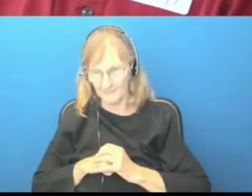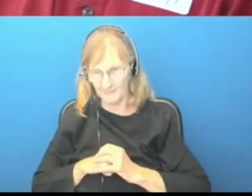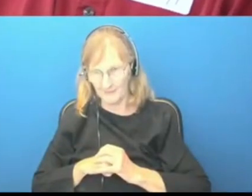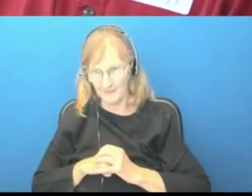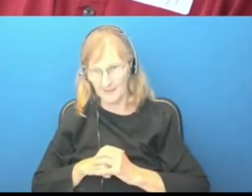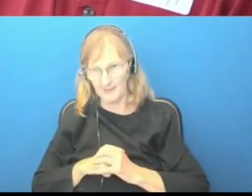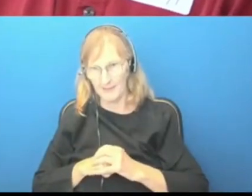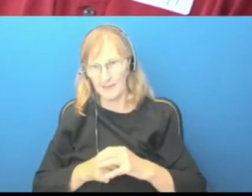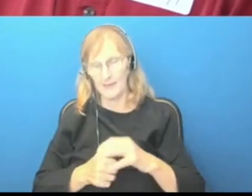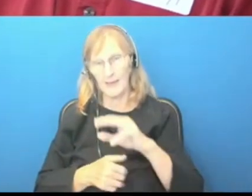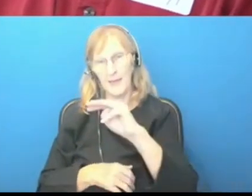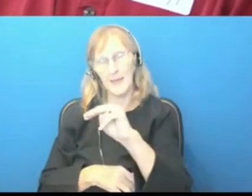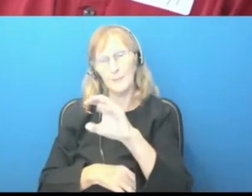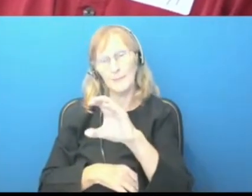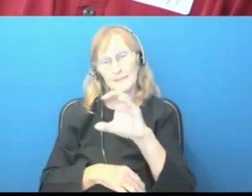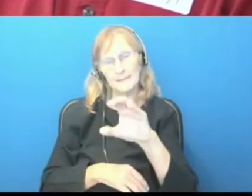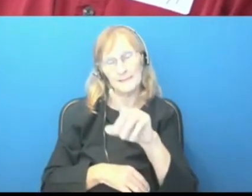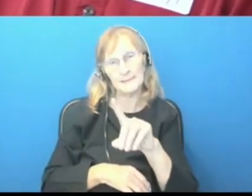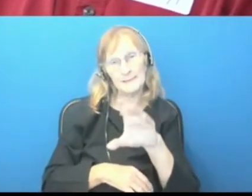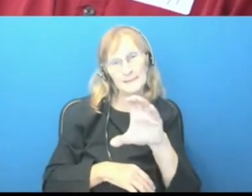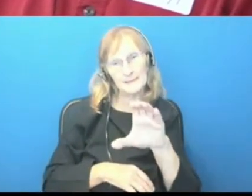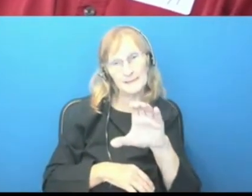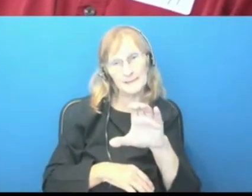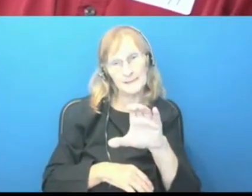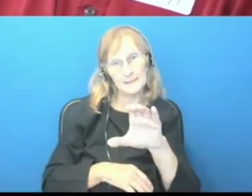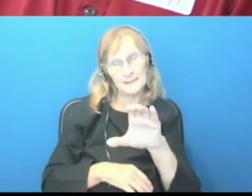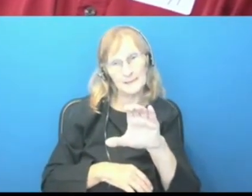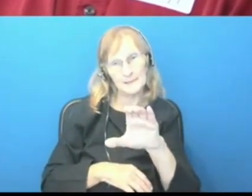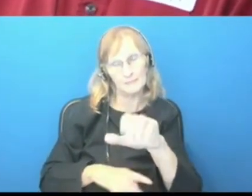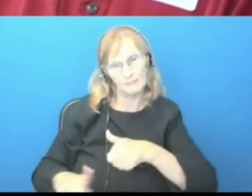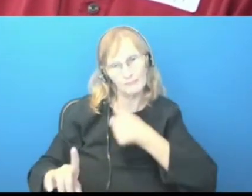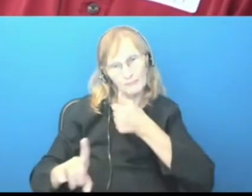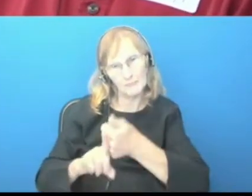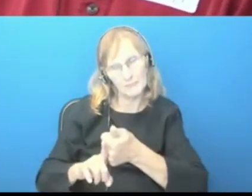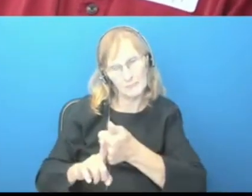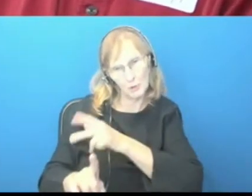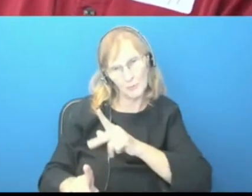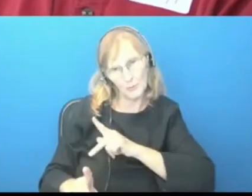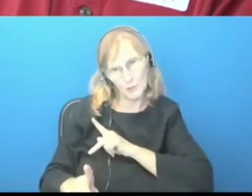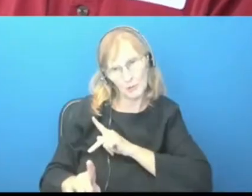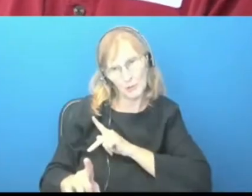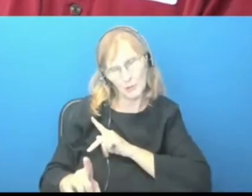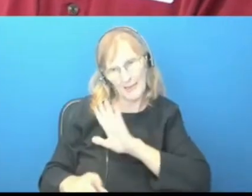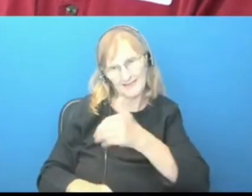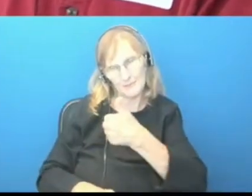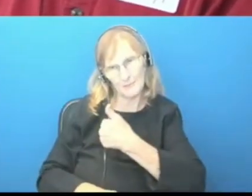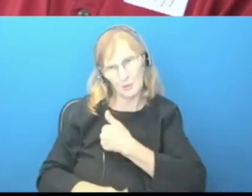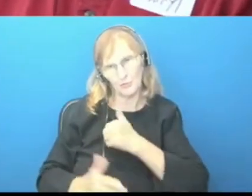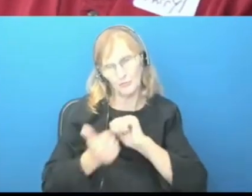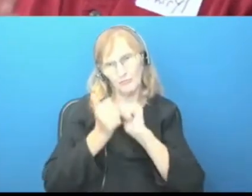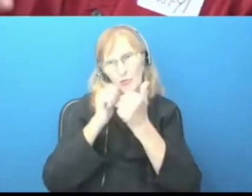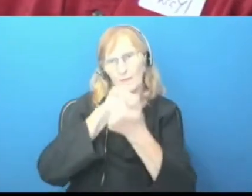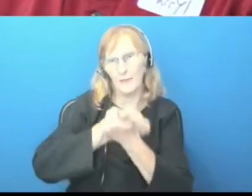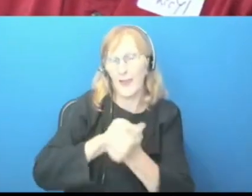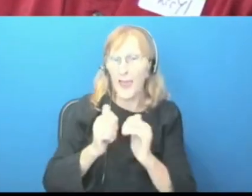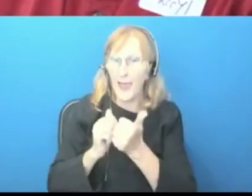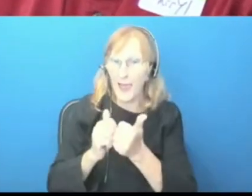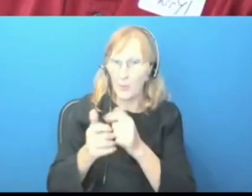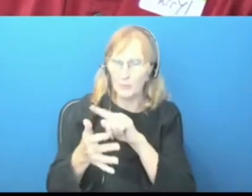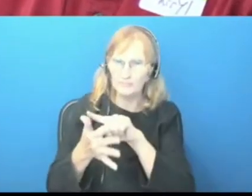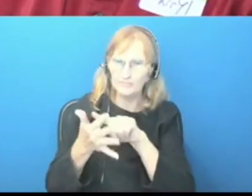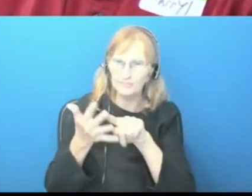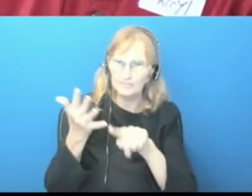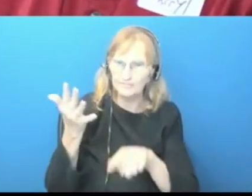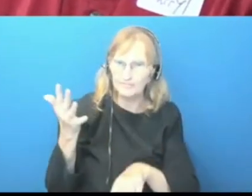contributed to your personal and spiritual transformation? Well, it has in a lot of